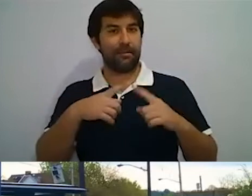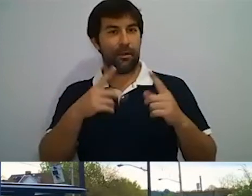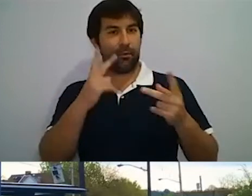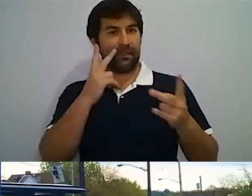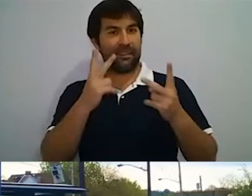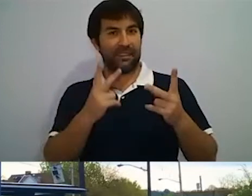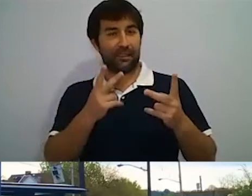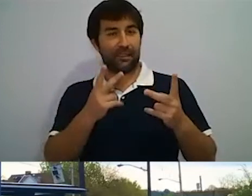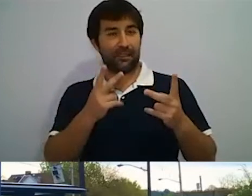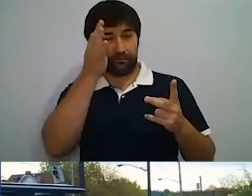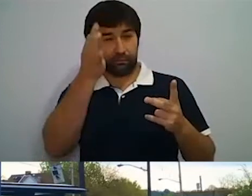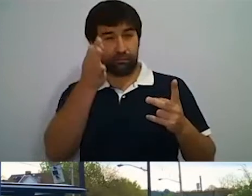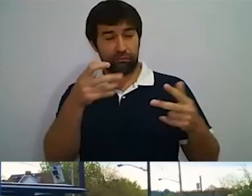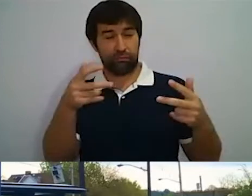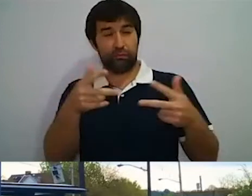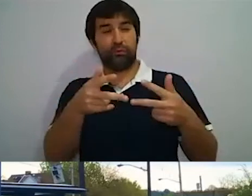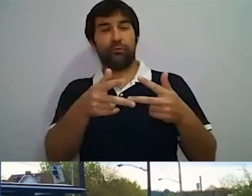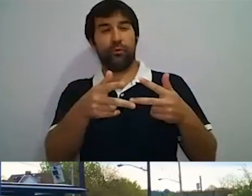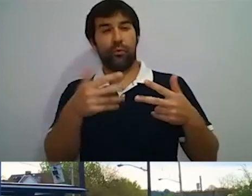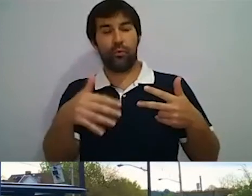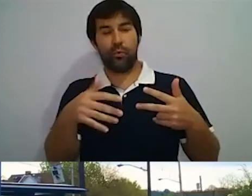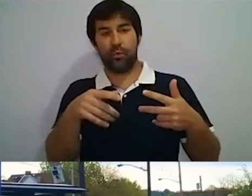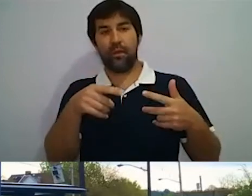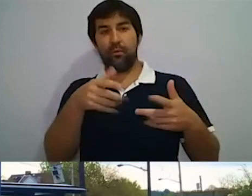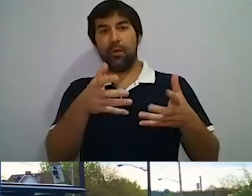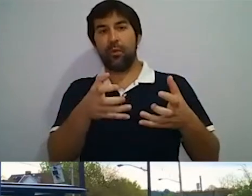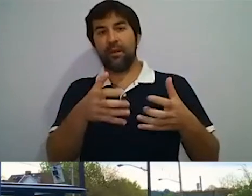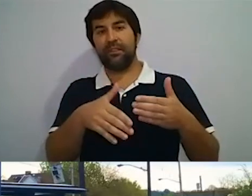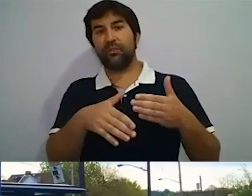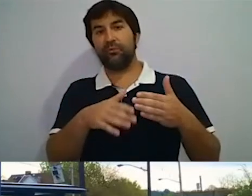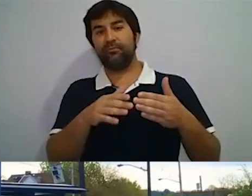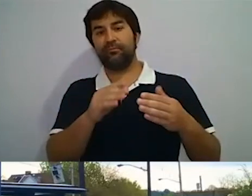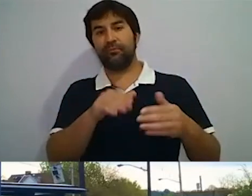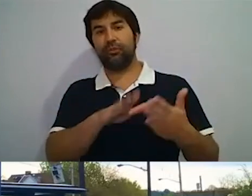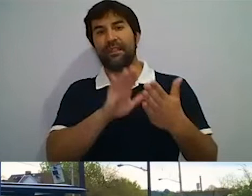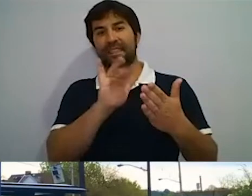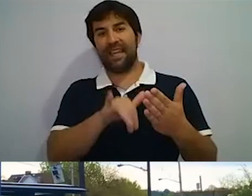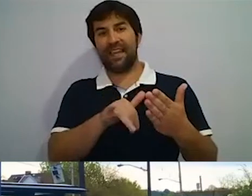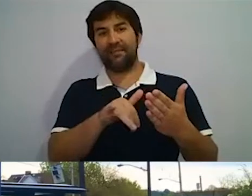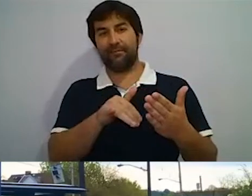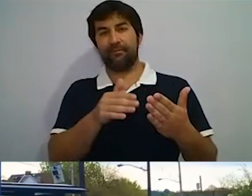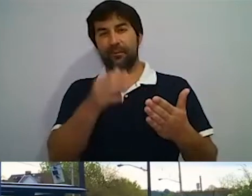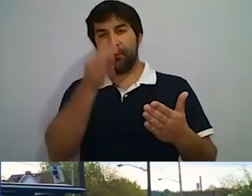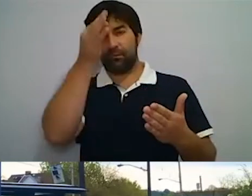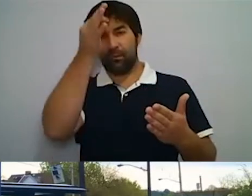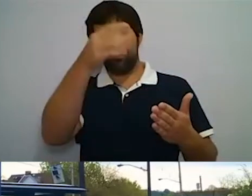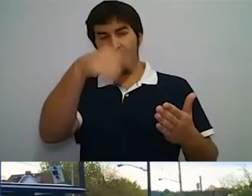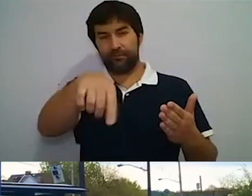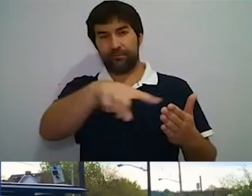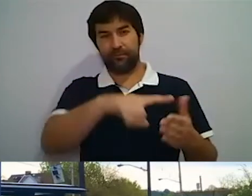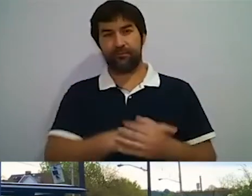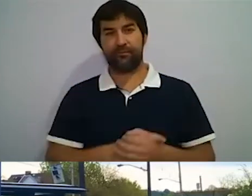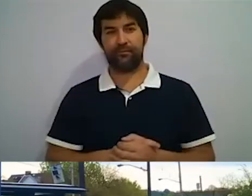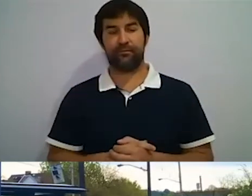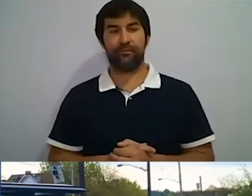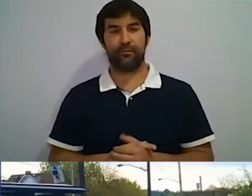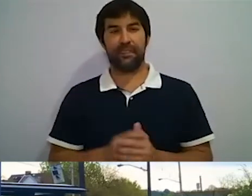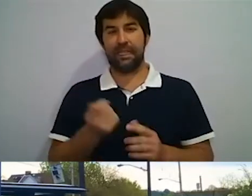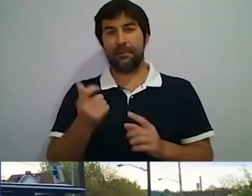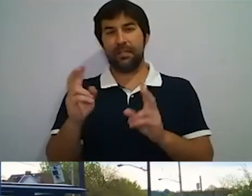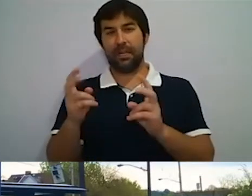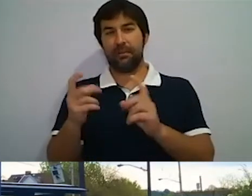really important that we understand that by committing to this planning project, we're also committing to the construction a few years down the line. We also want to make